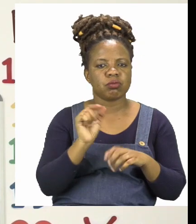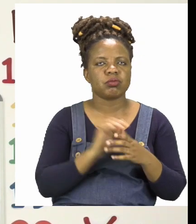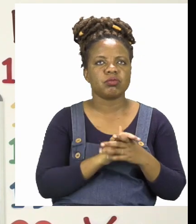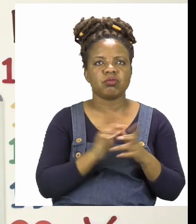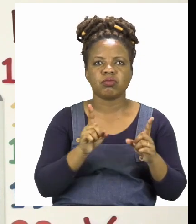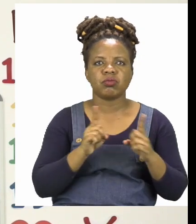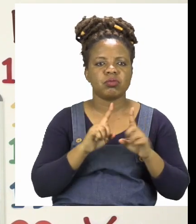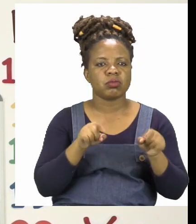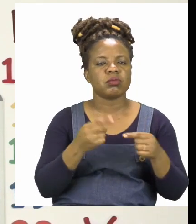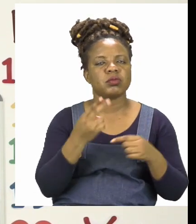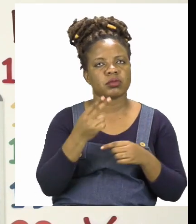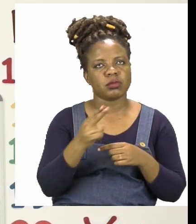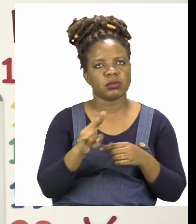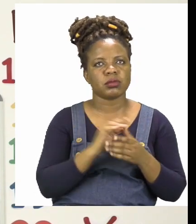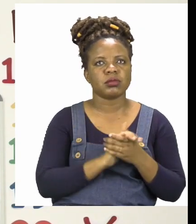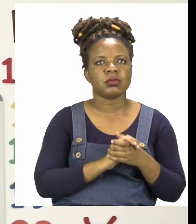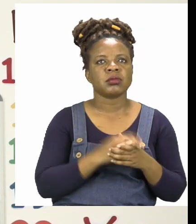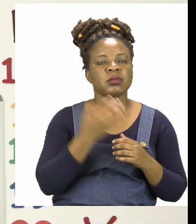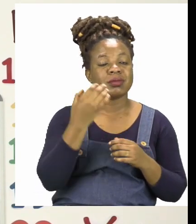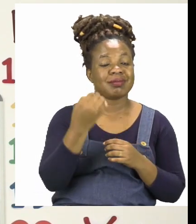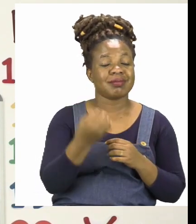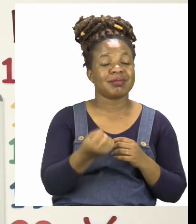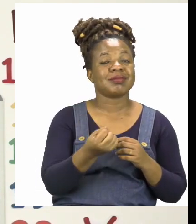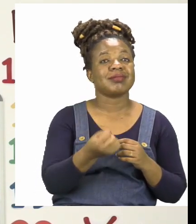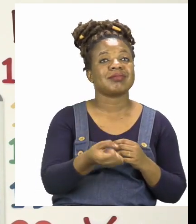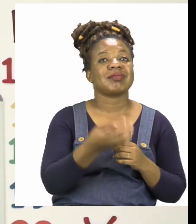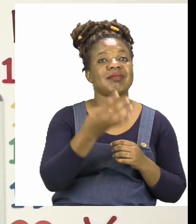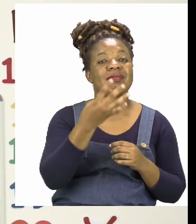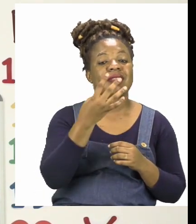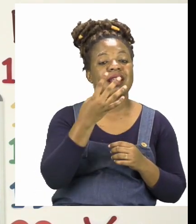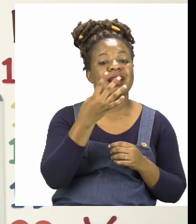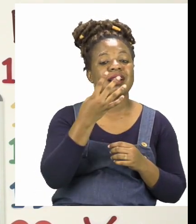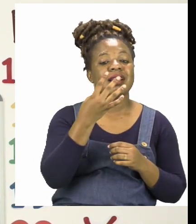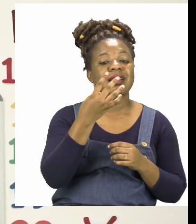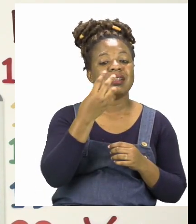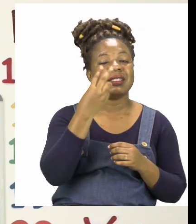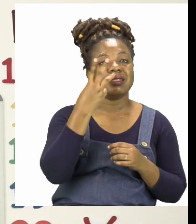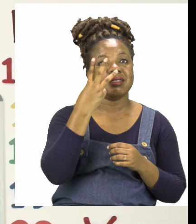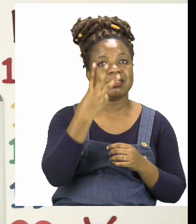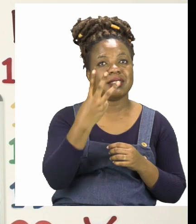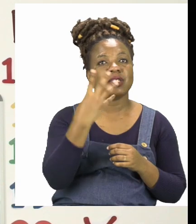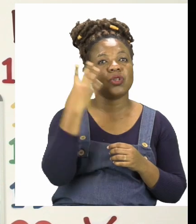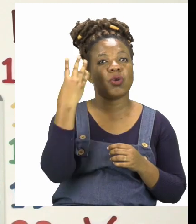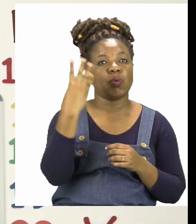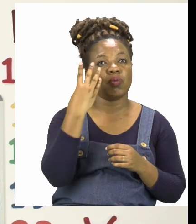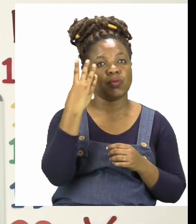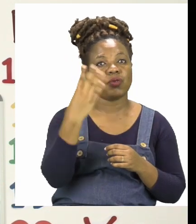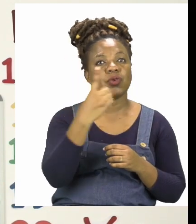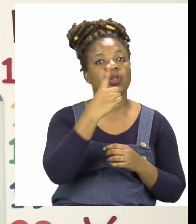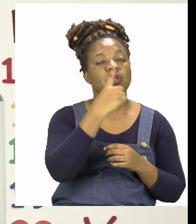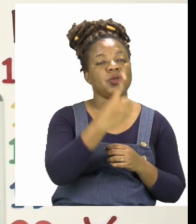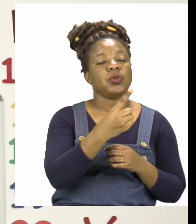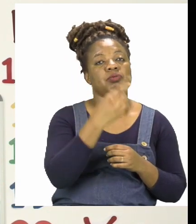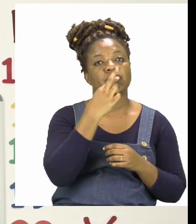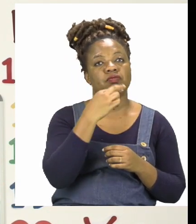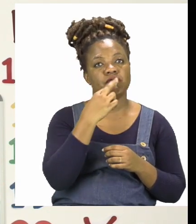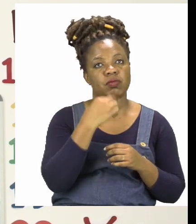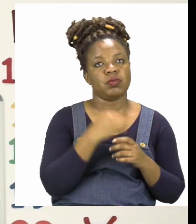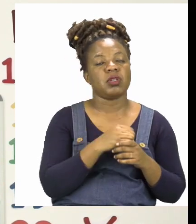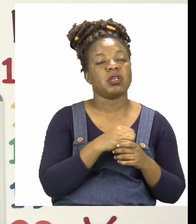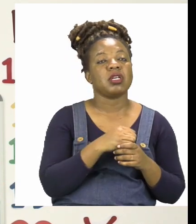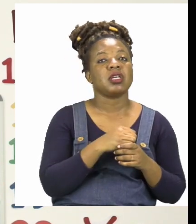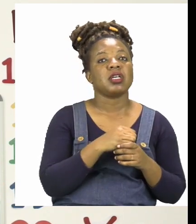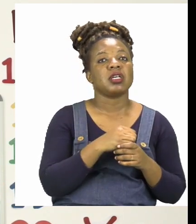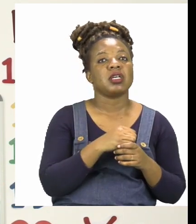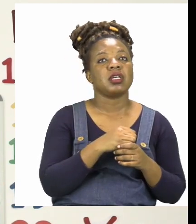bottle tops, I have 3 blue ones and 1 red one. The red counter will be our answer counter since